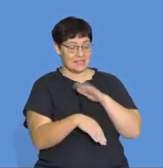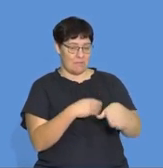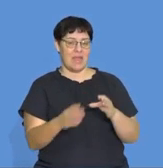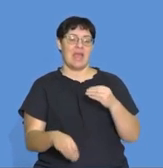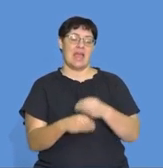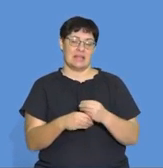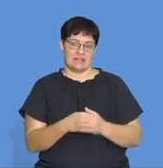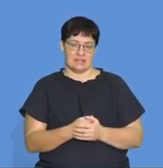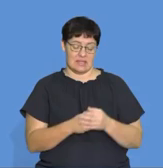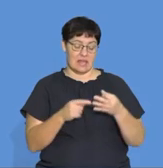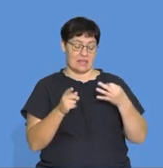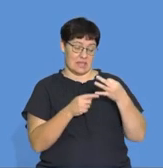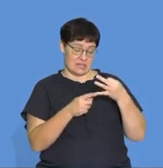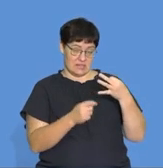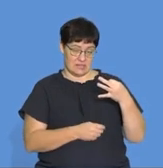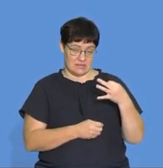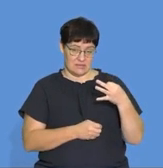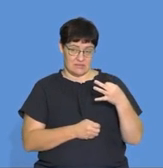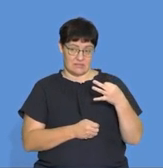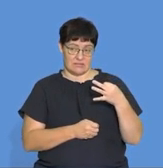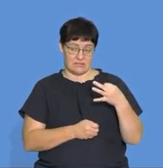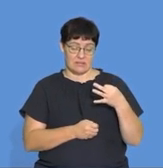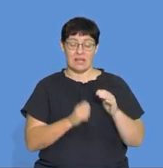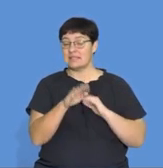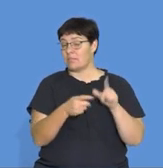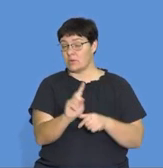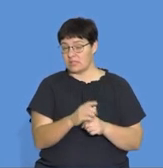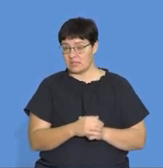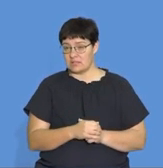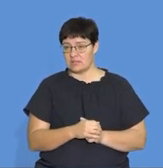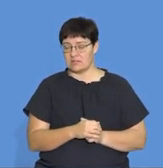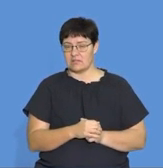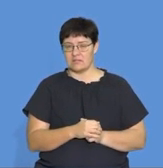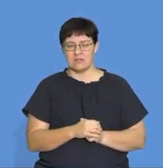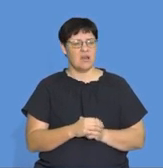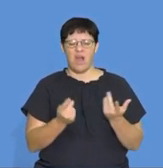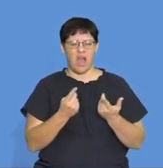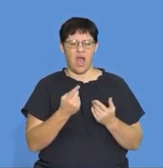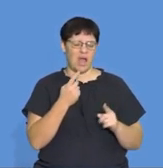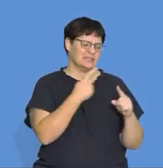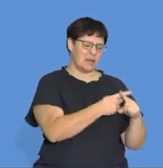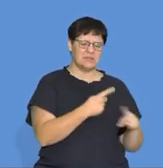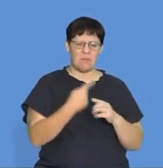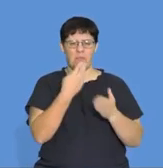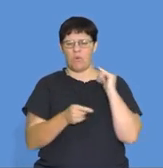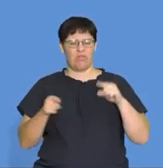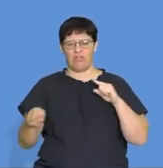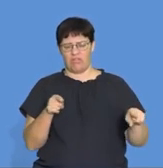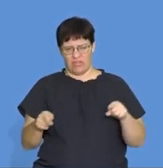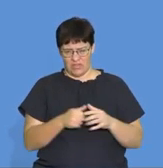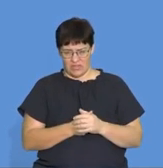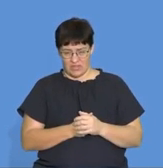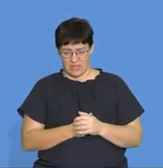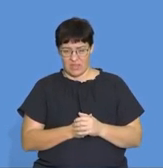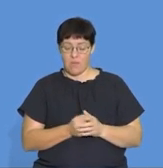3. And that step will then be, after multiplying both sides of the equation by that and you are getting your